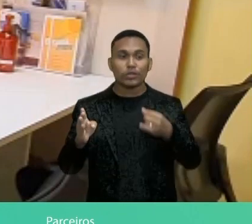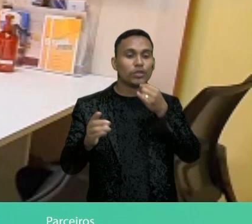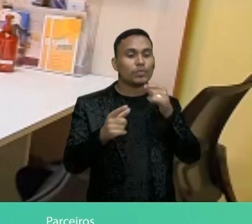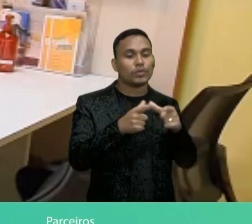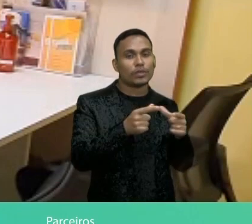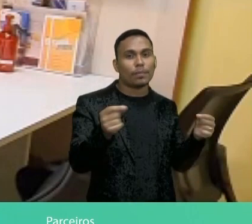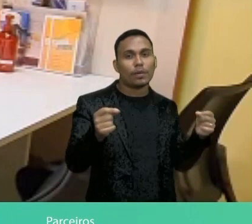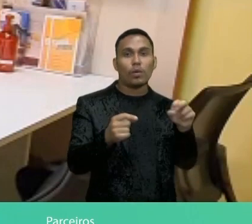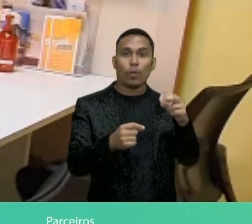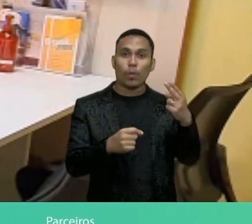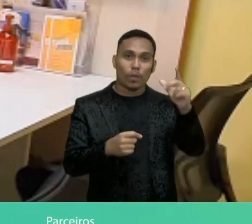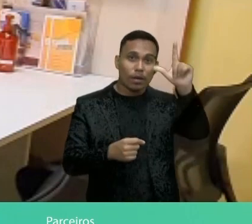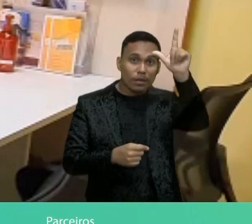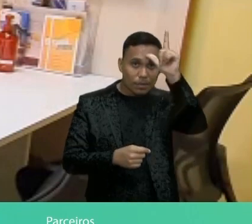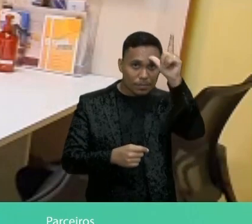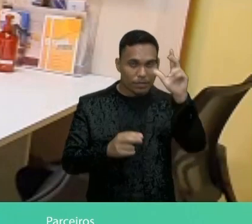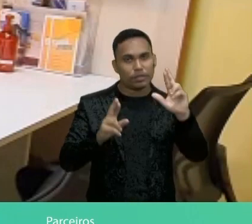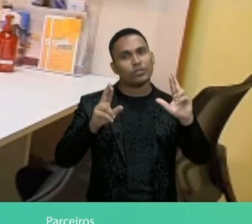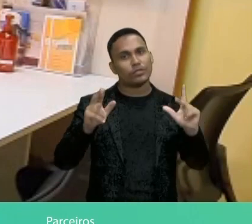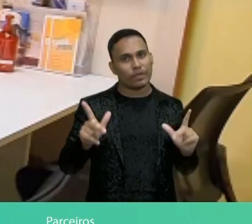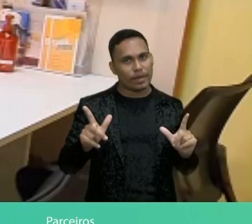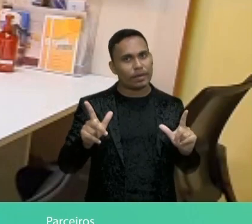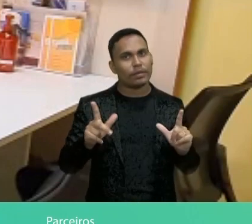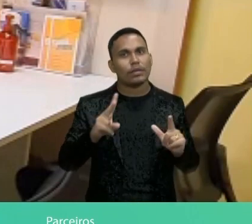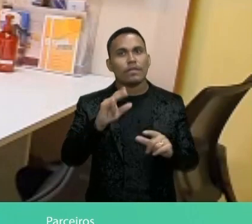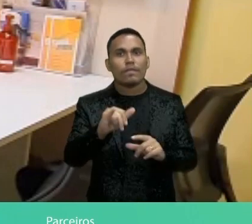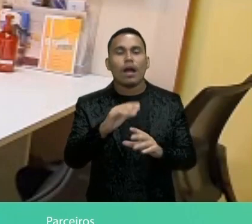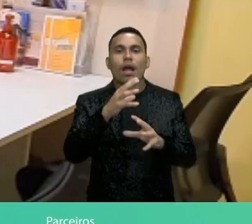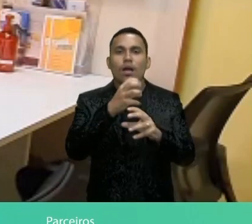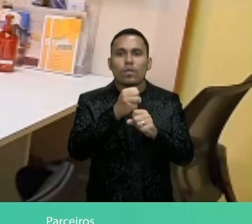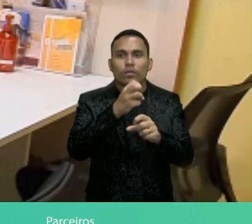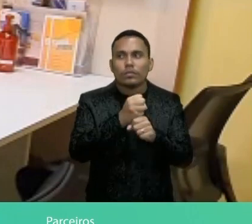like Japan or Germany,